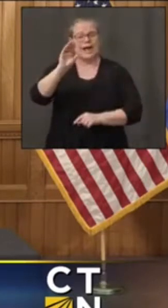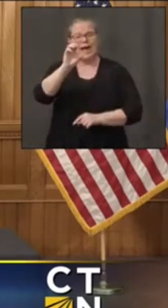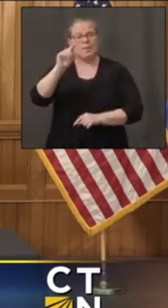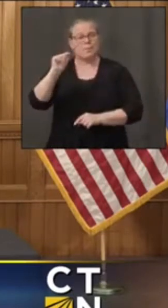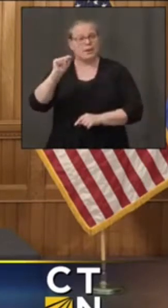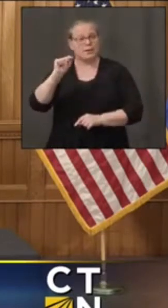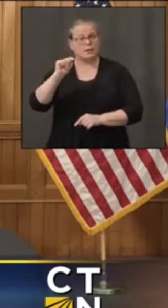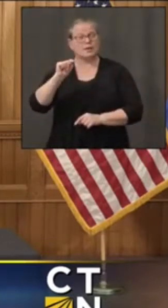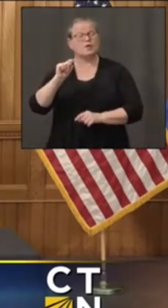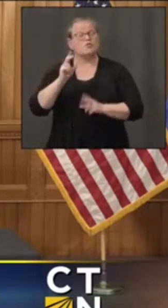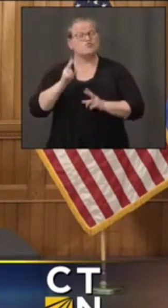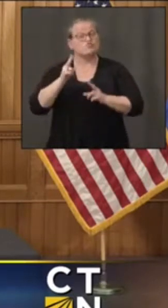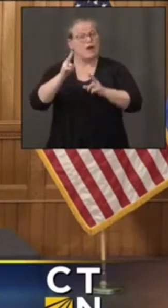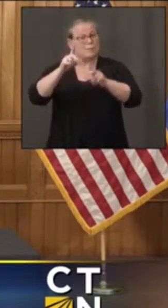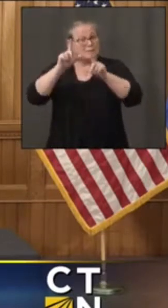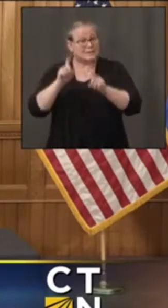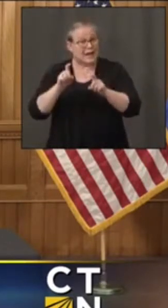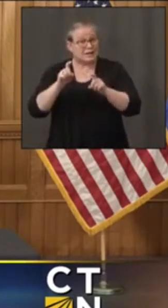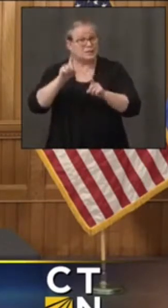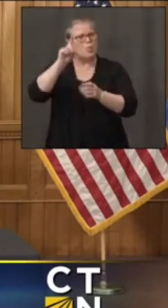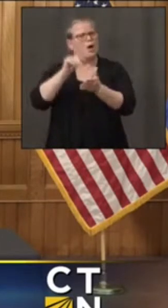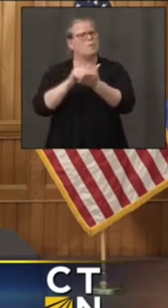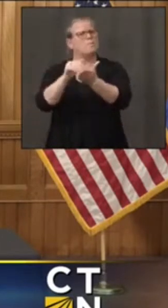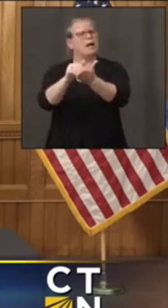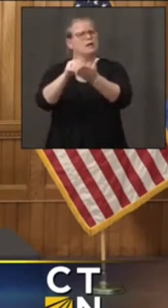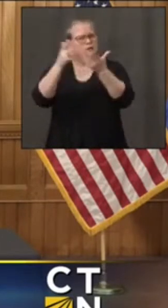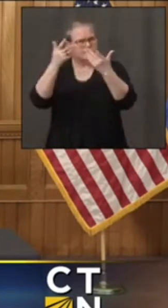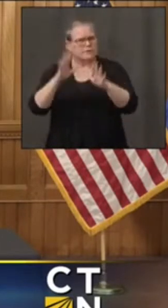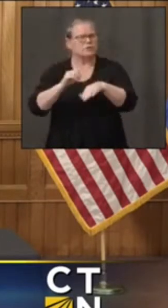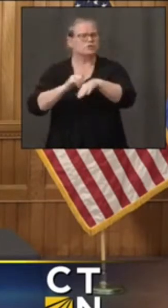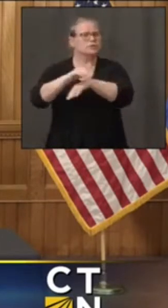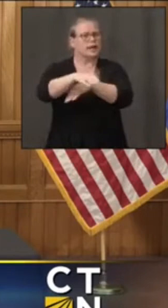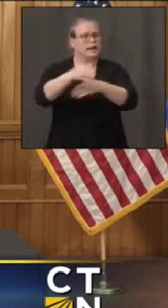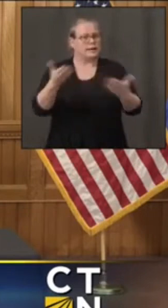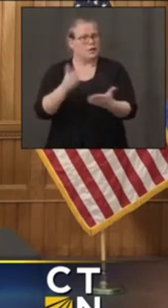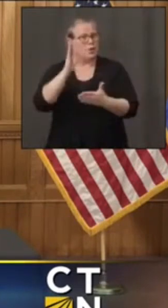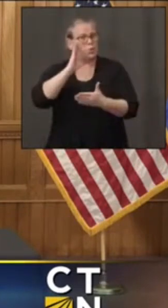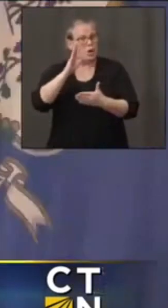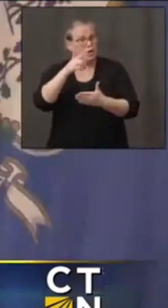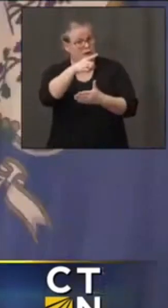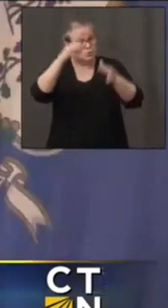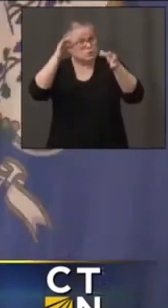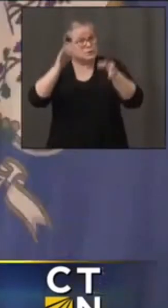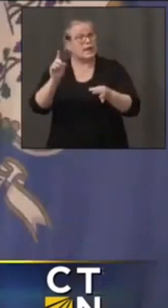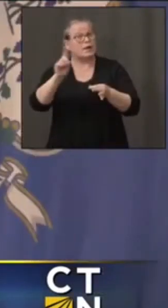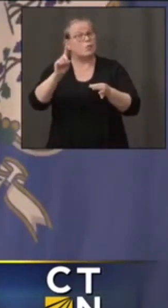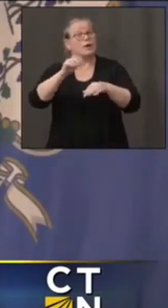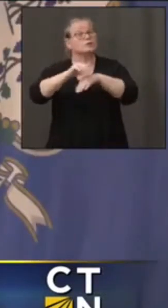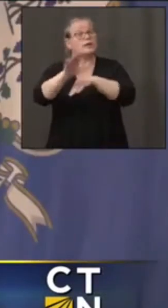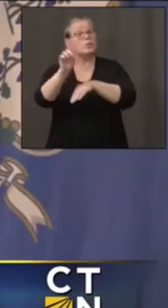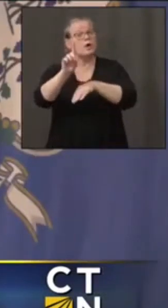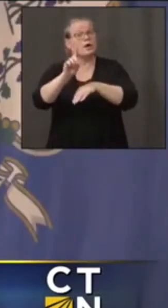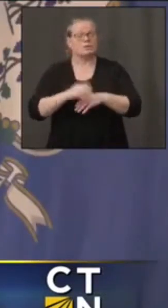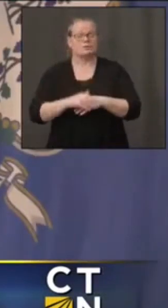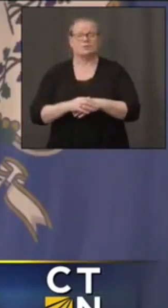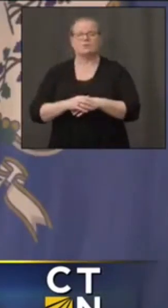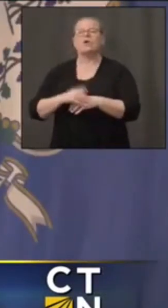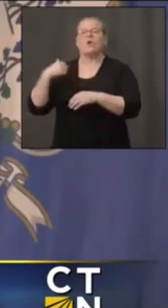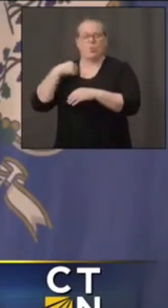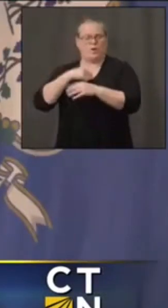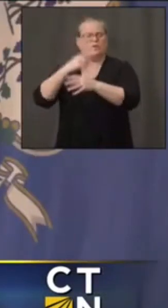rapid tests. Have you already decided where they're going to go? Yeah, we've been getting our deliveries now for a couple of